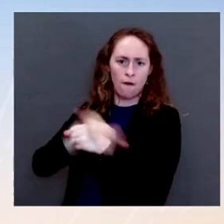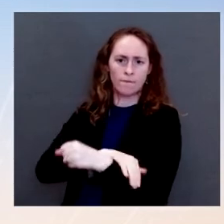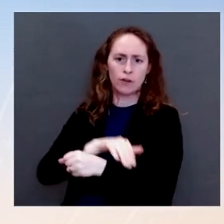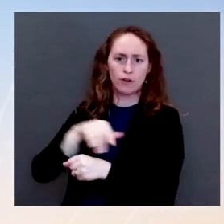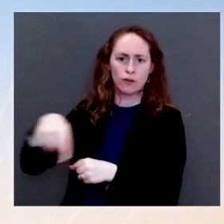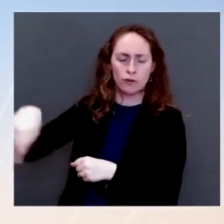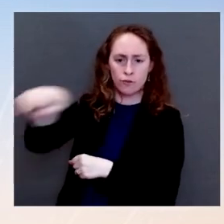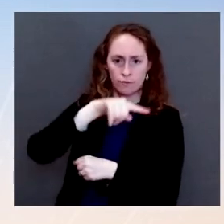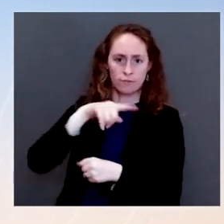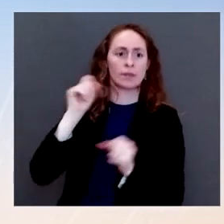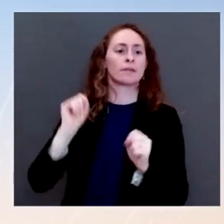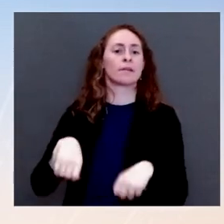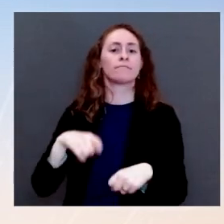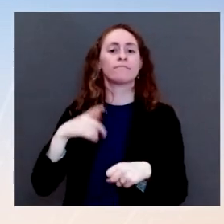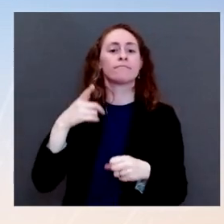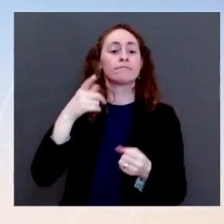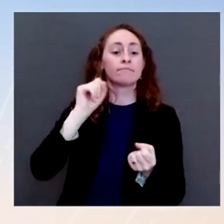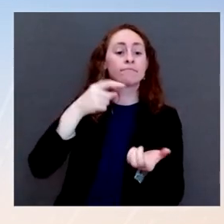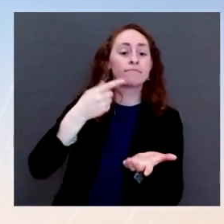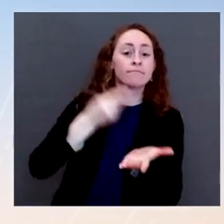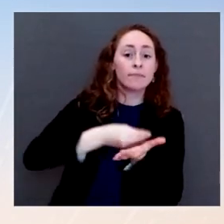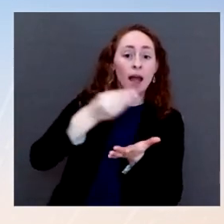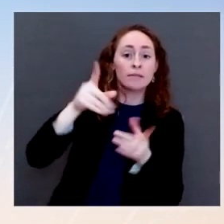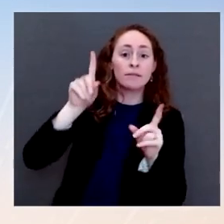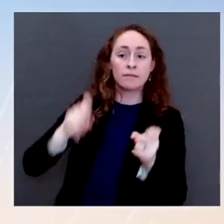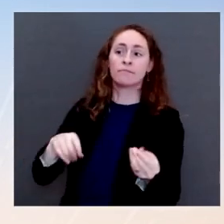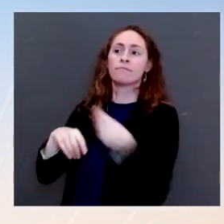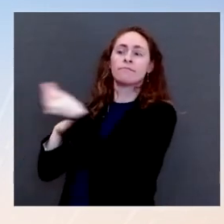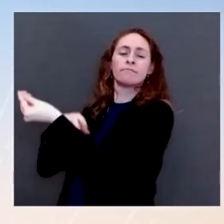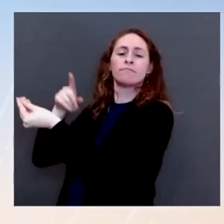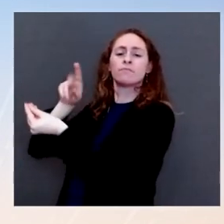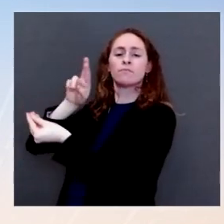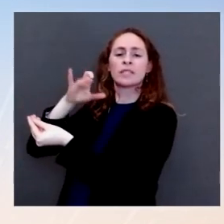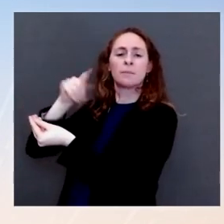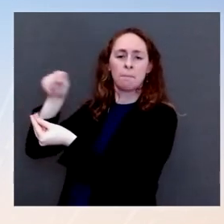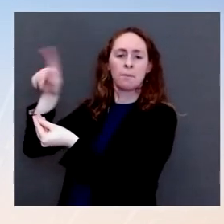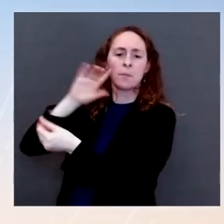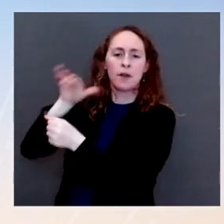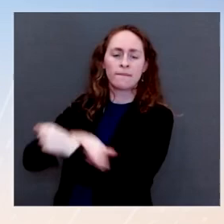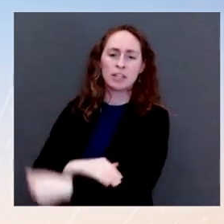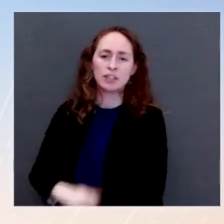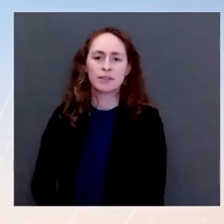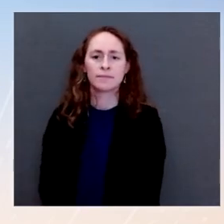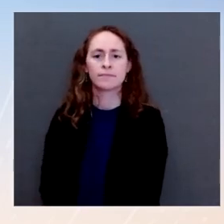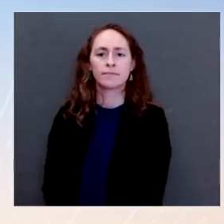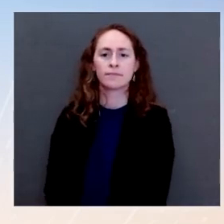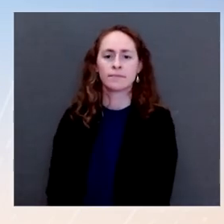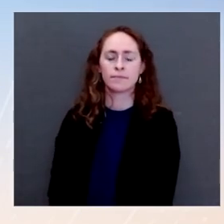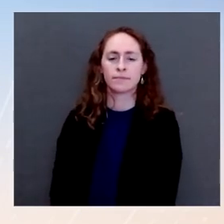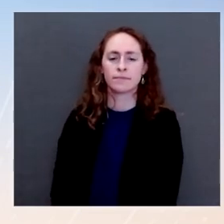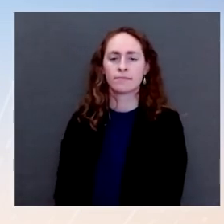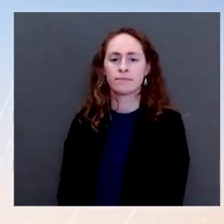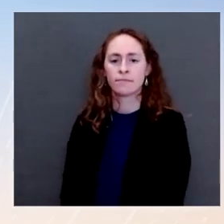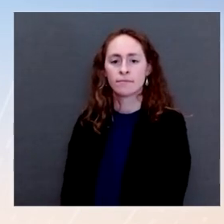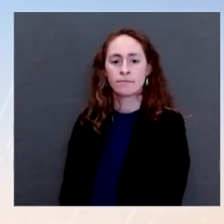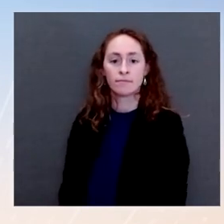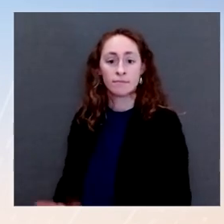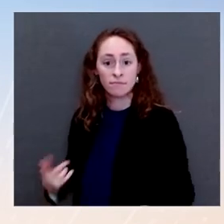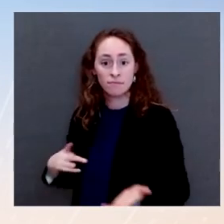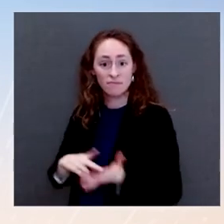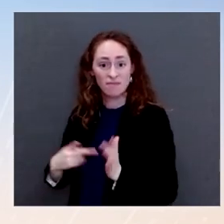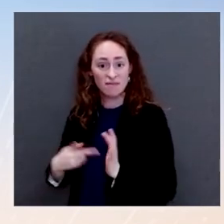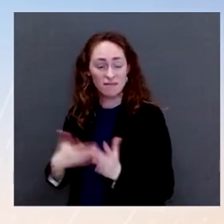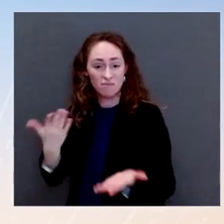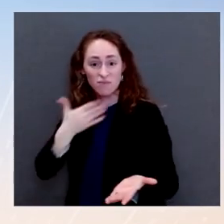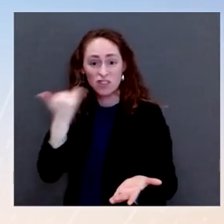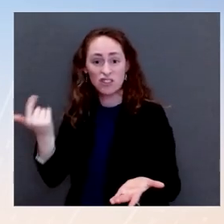give them out and have them available everywhere? Should we just send one to every American? Maybe. Then what happens if every